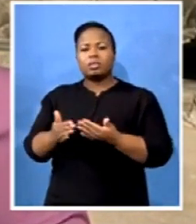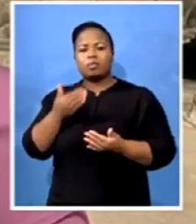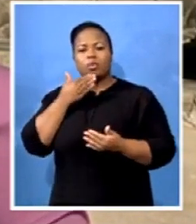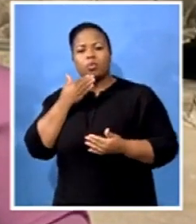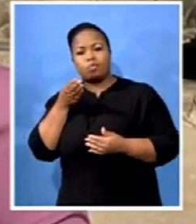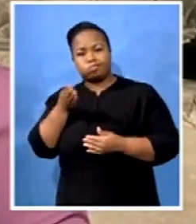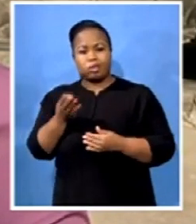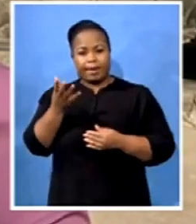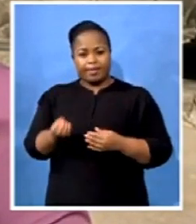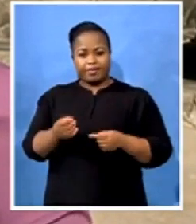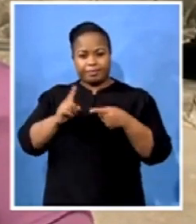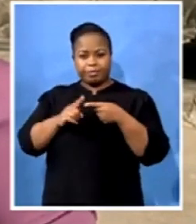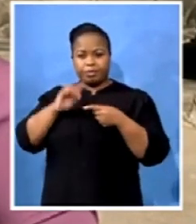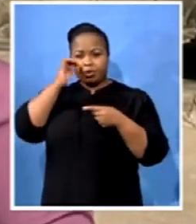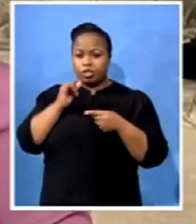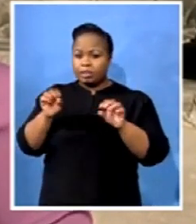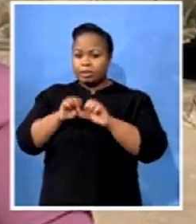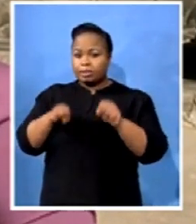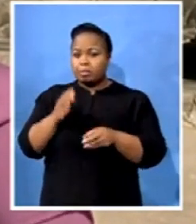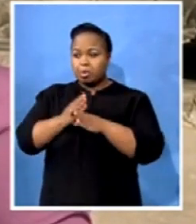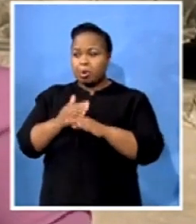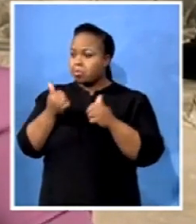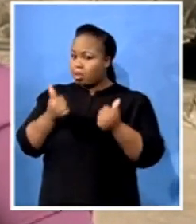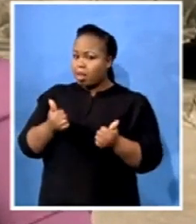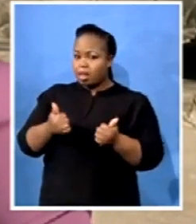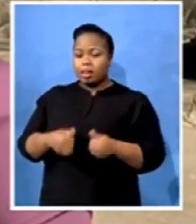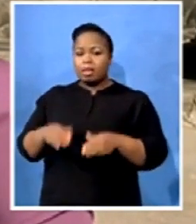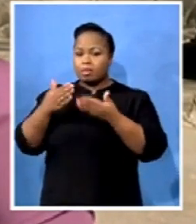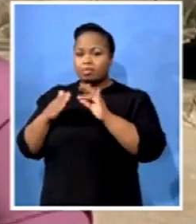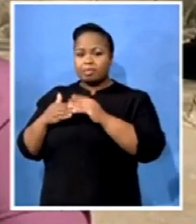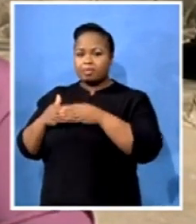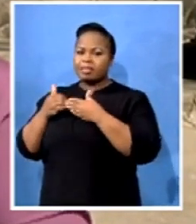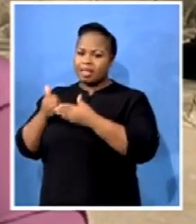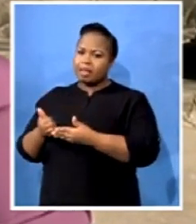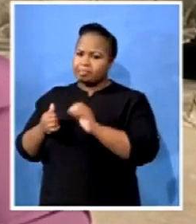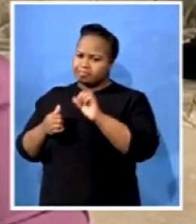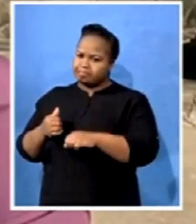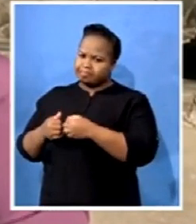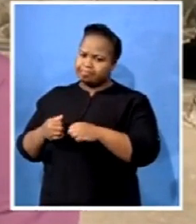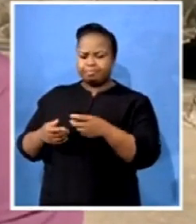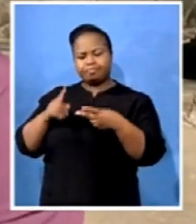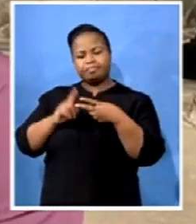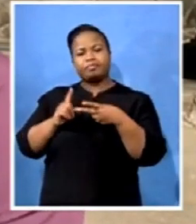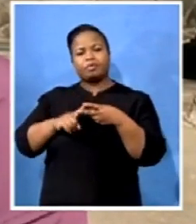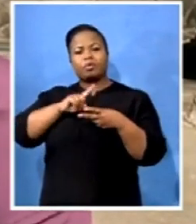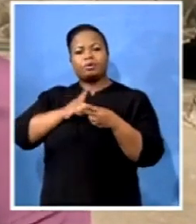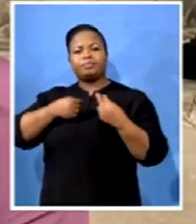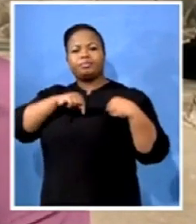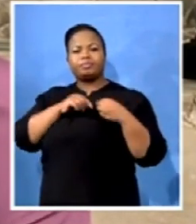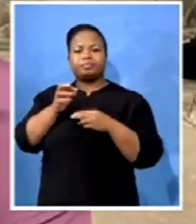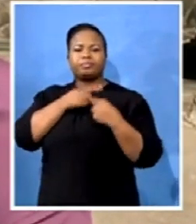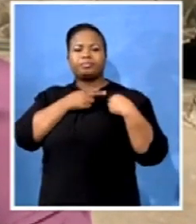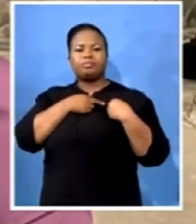working, is effective, is assisting our people. But two, because we are responsible for planning, when after planning you implement,